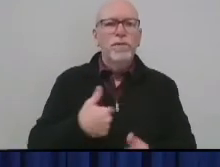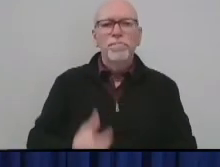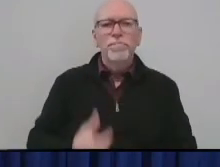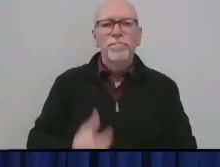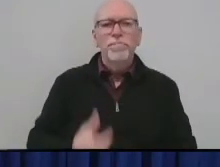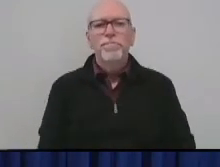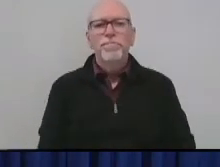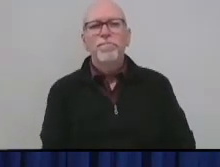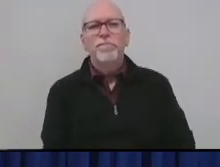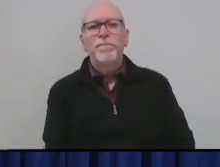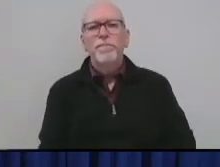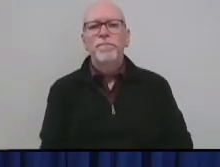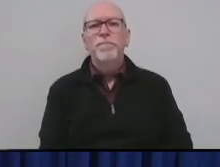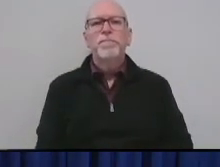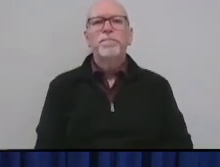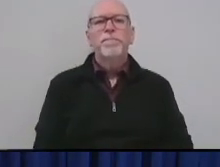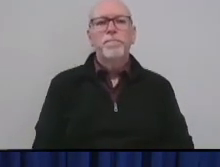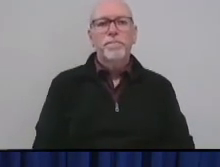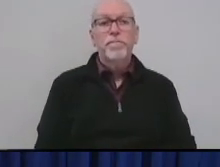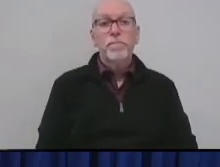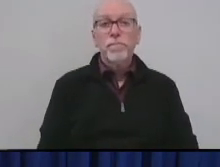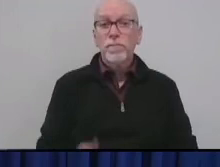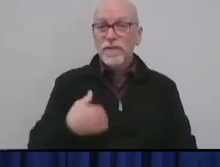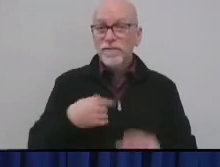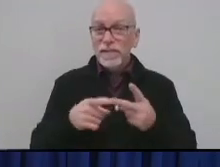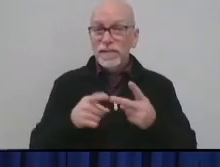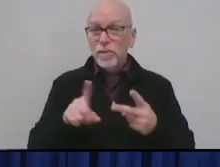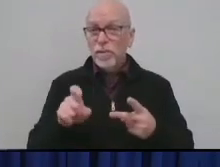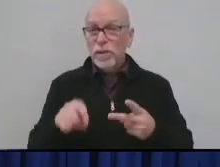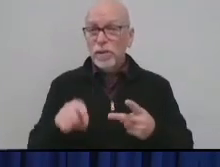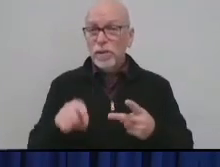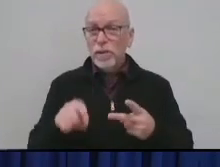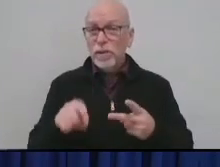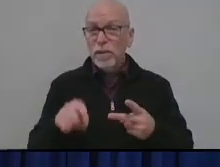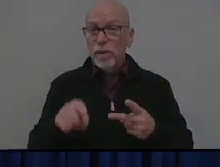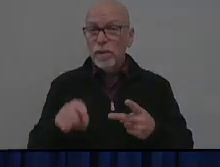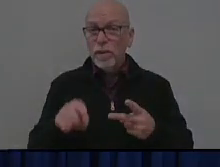You had a second question, Eric, or was that contained in?